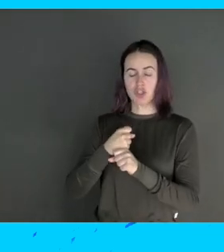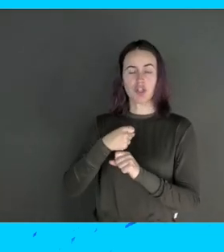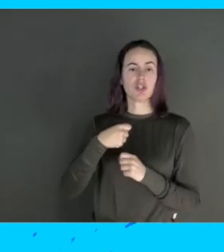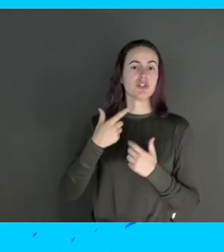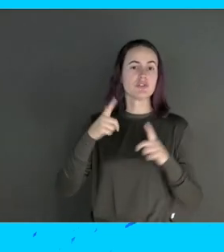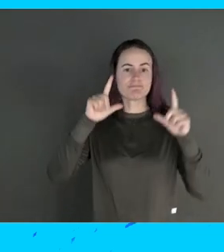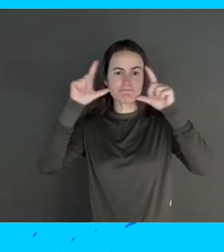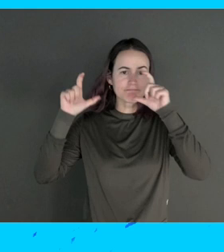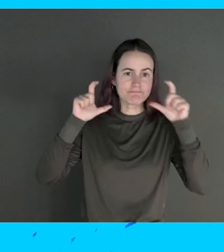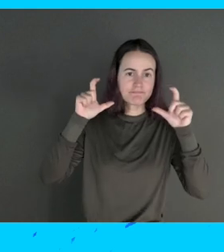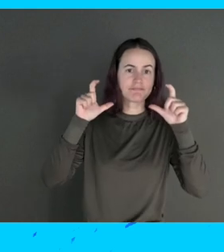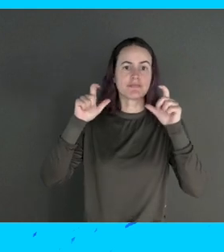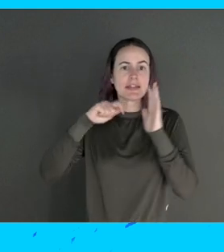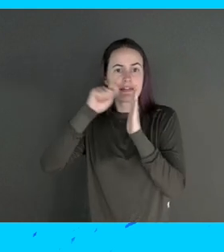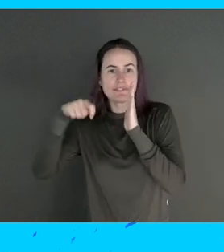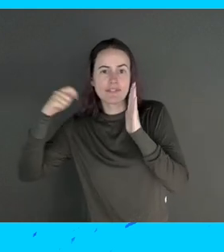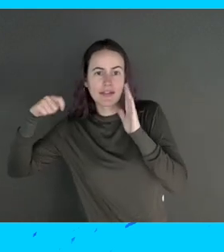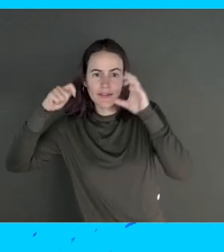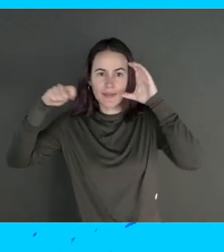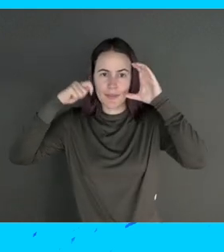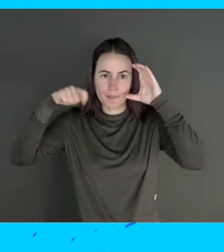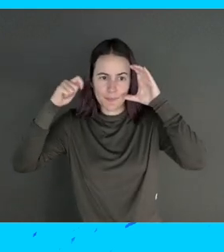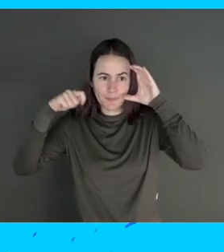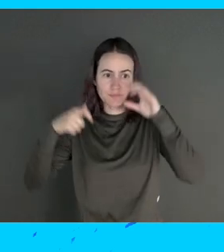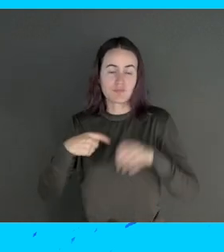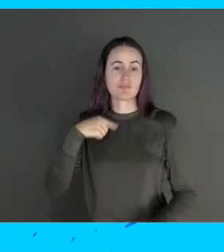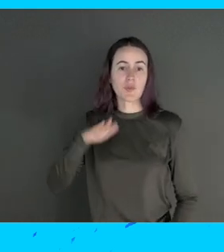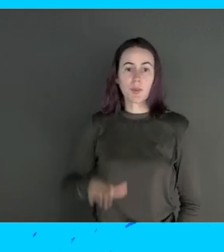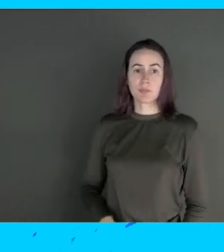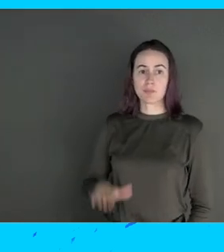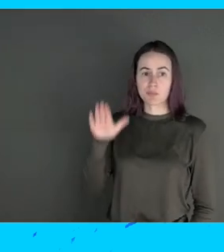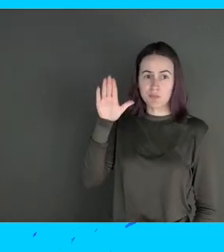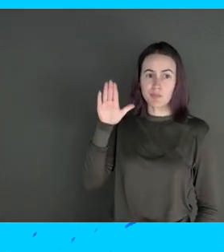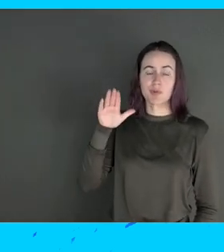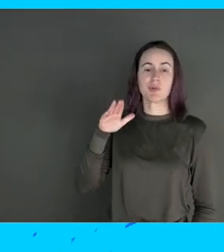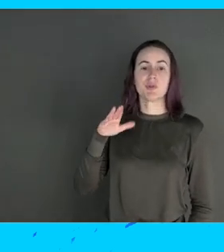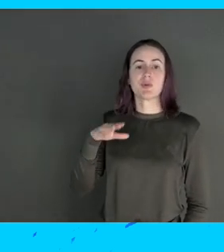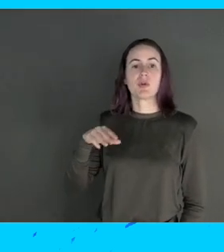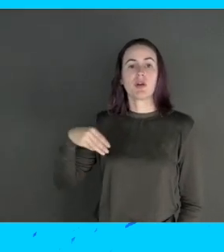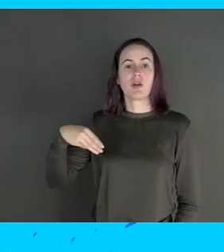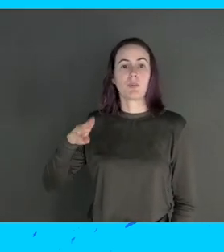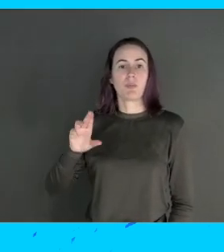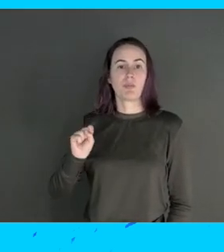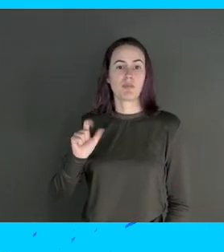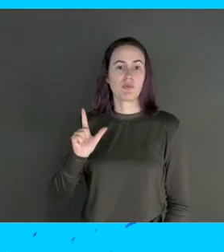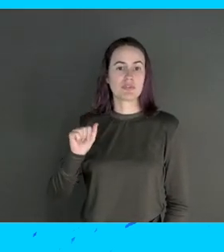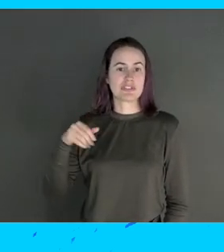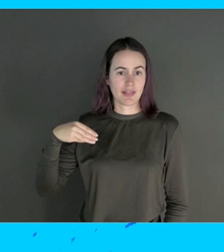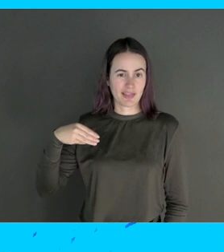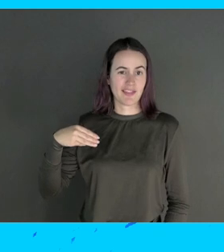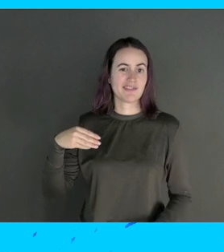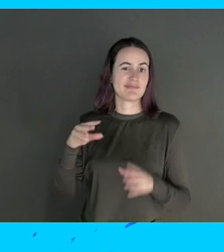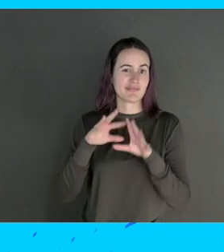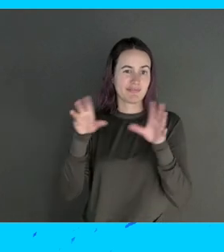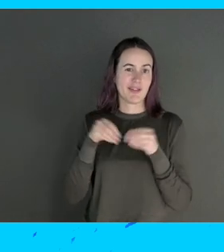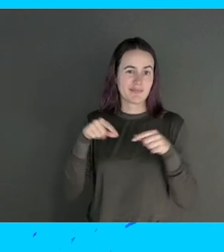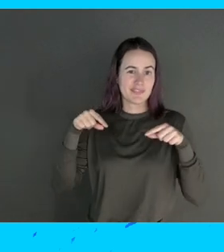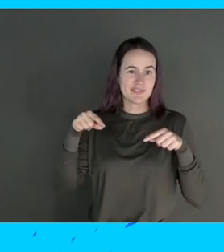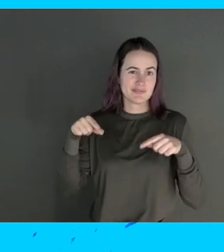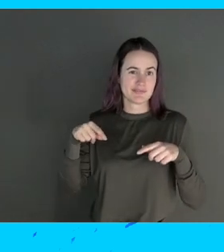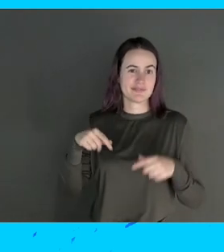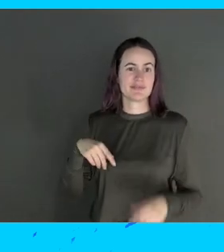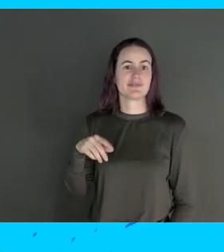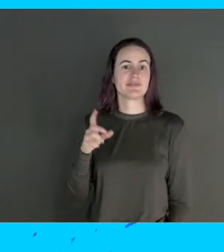right now. I was raised in a conservative Muslim family in Dubai, a place with almost zero queer representation